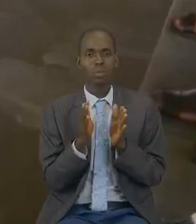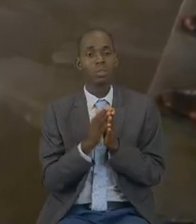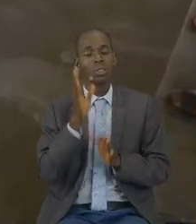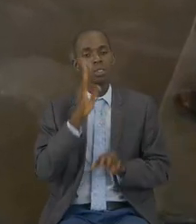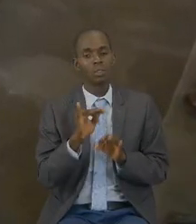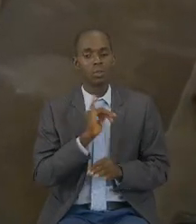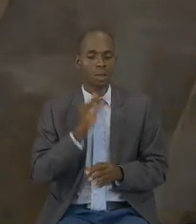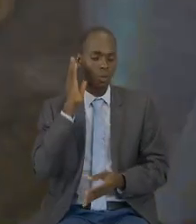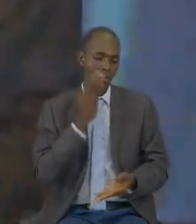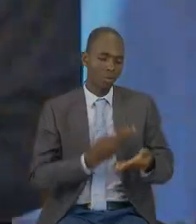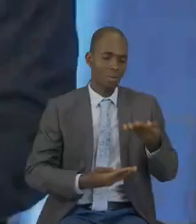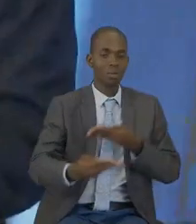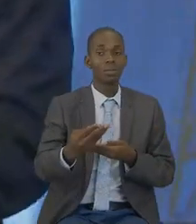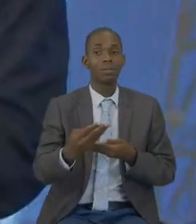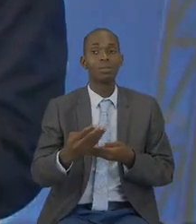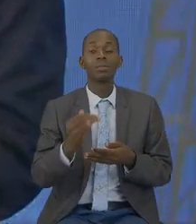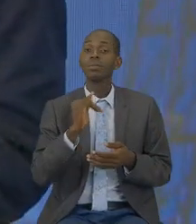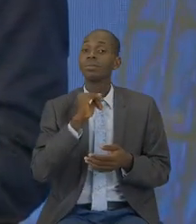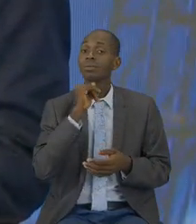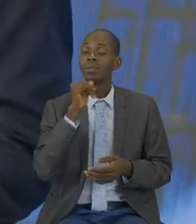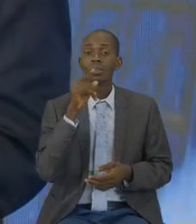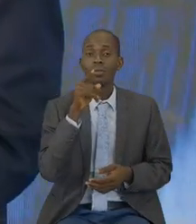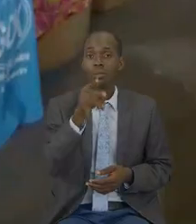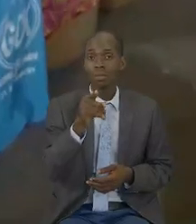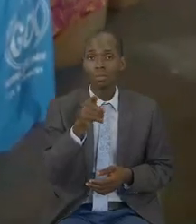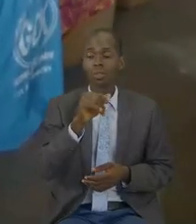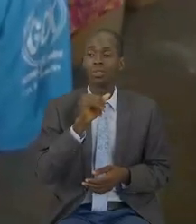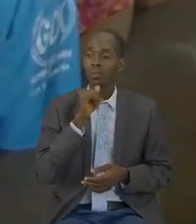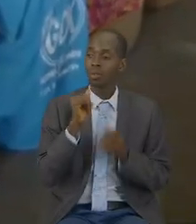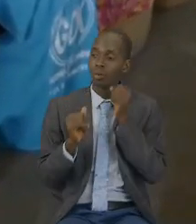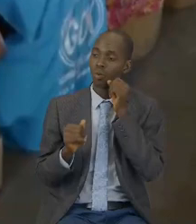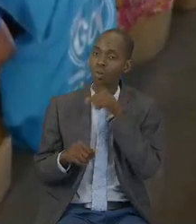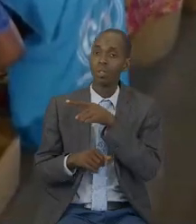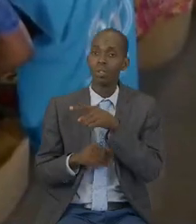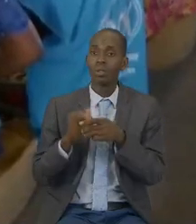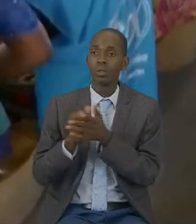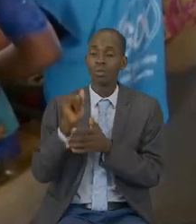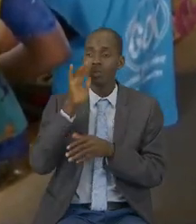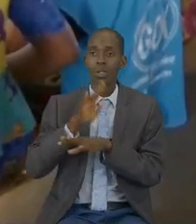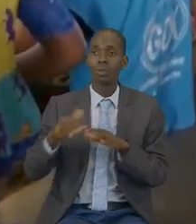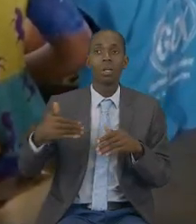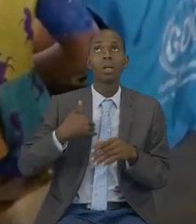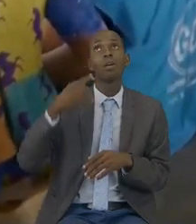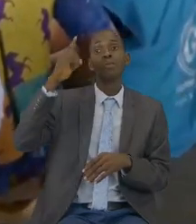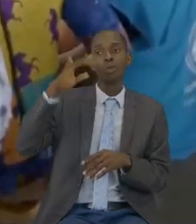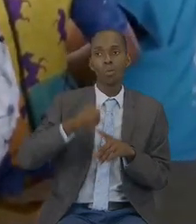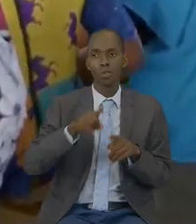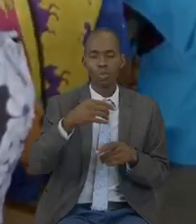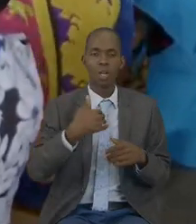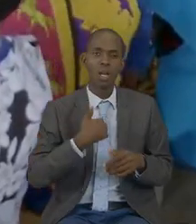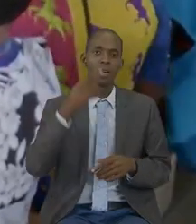you. And you are not her. She doesn't have God, but you have